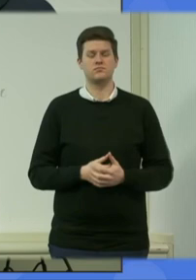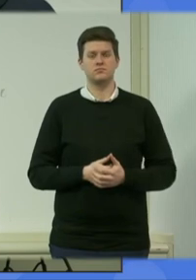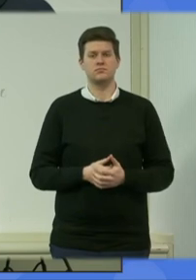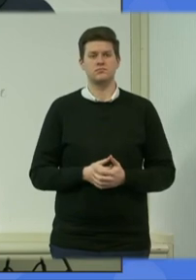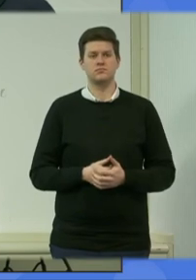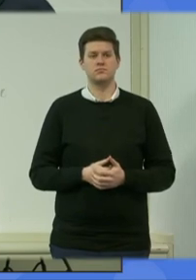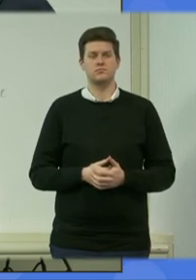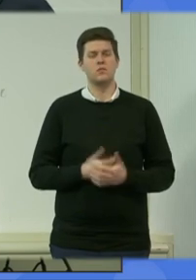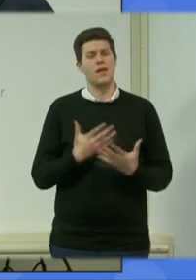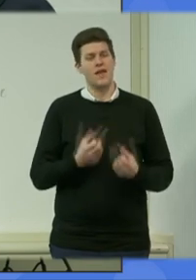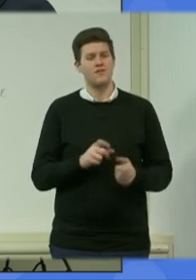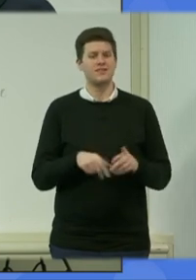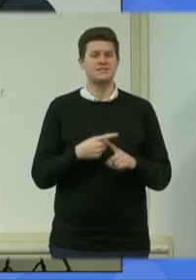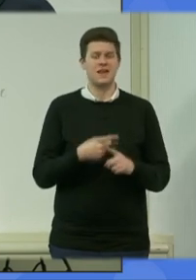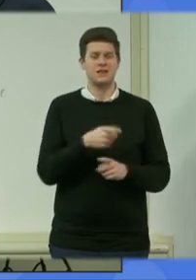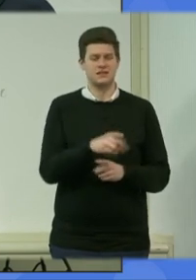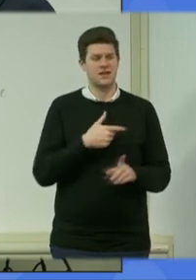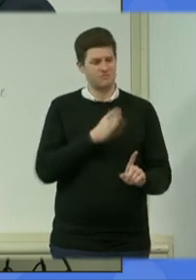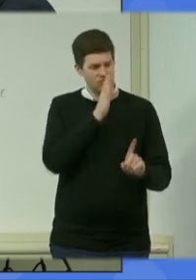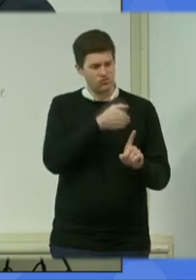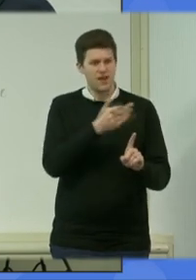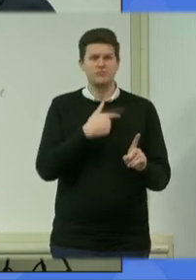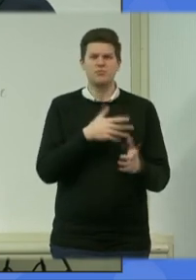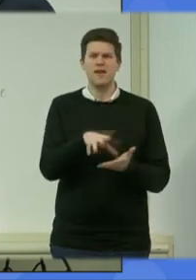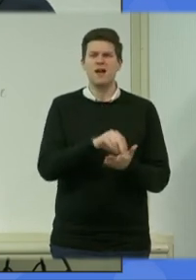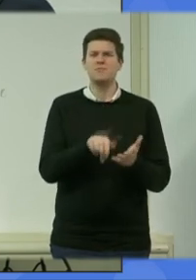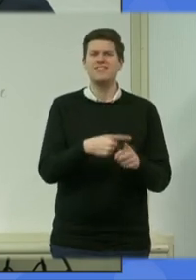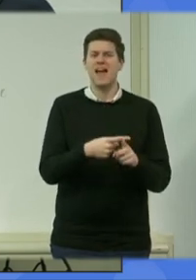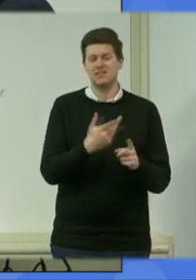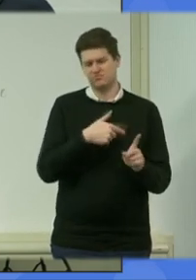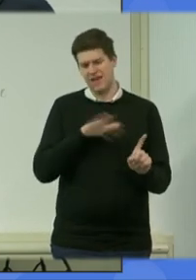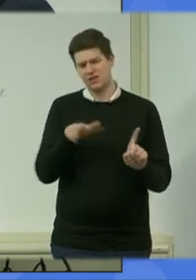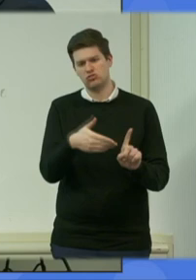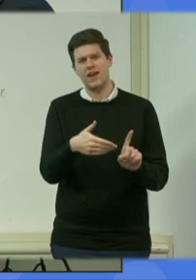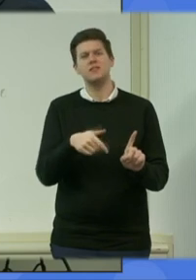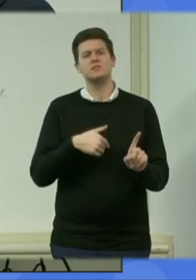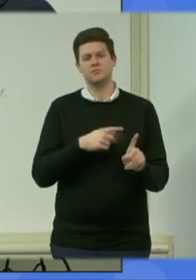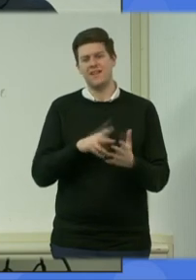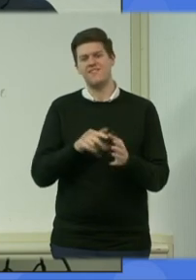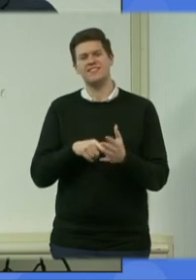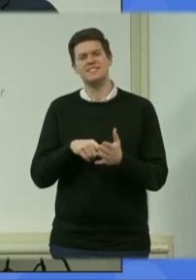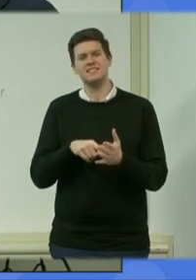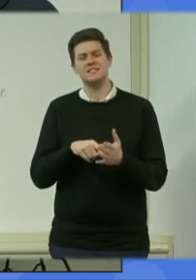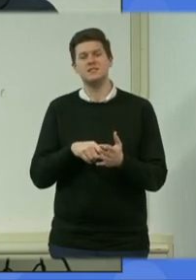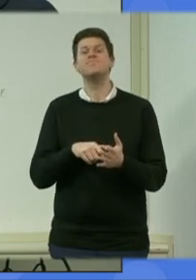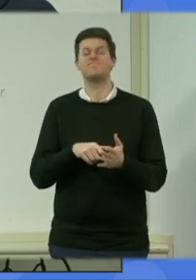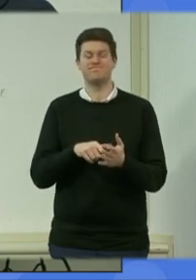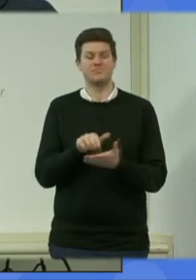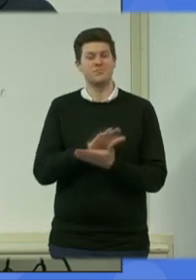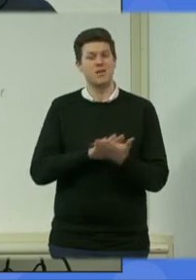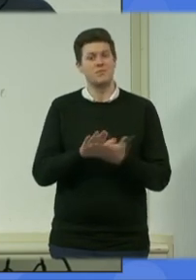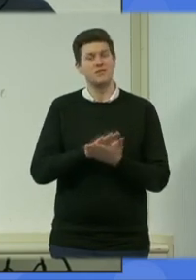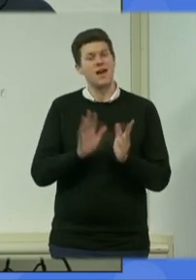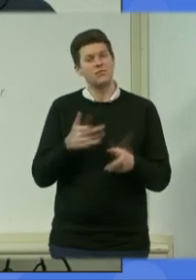income tax, and indirect taxes, so things like VAT. And that will include encouraging the right behaviours, creating